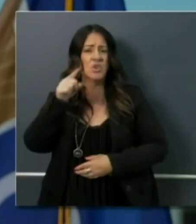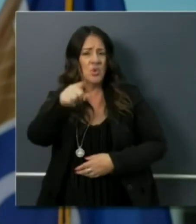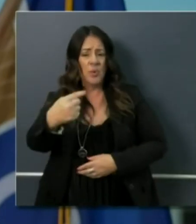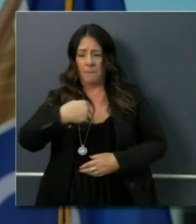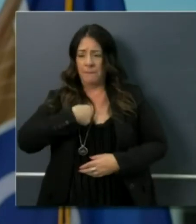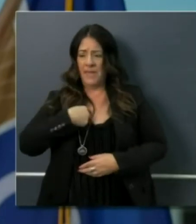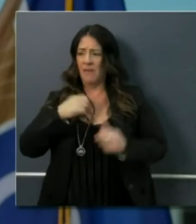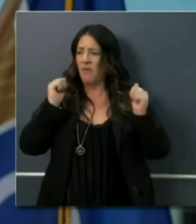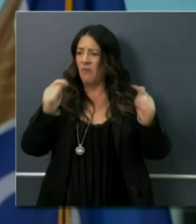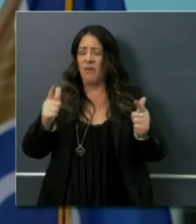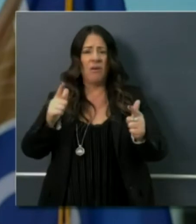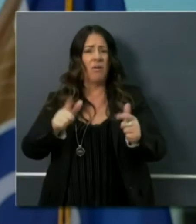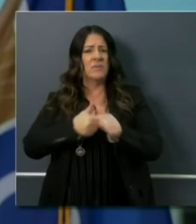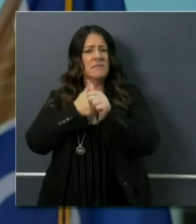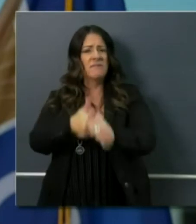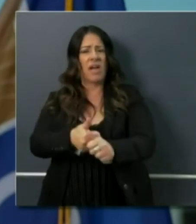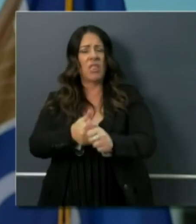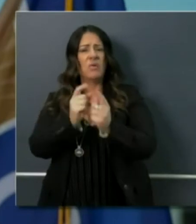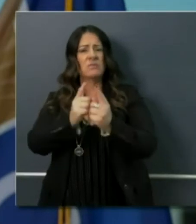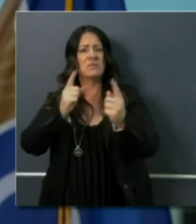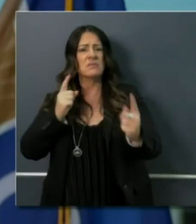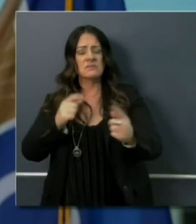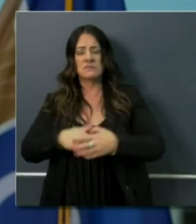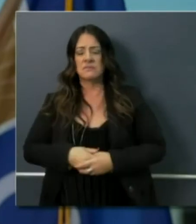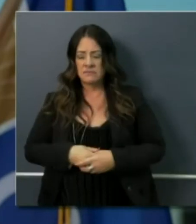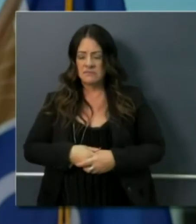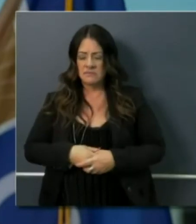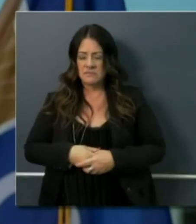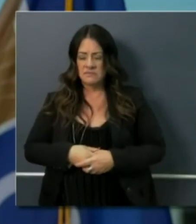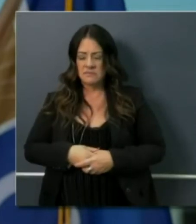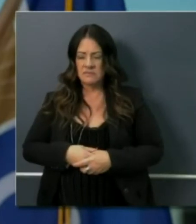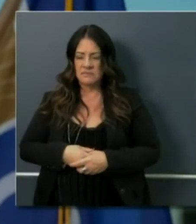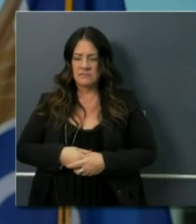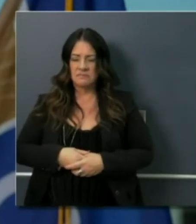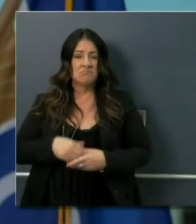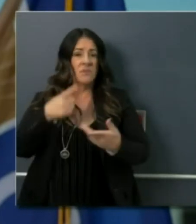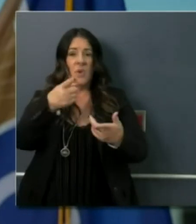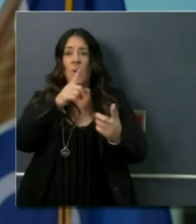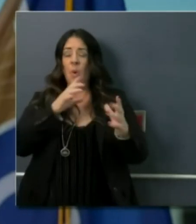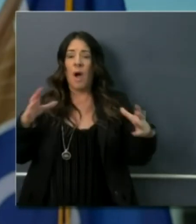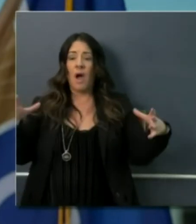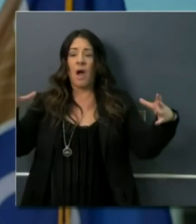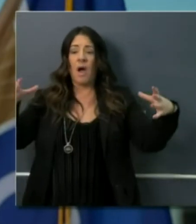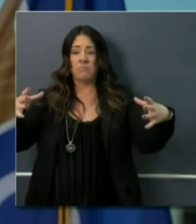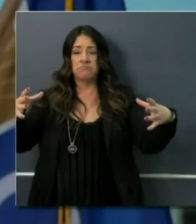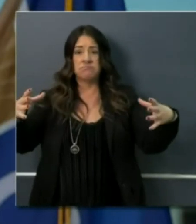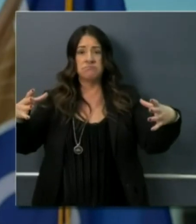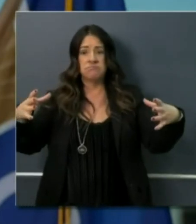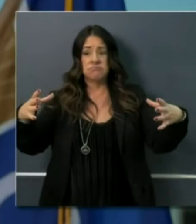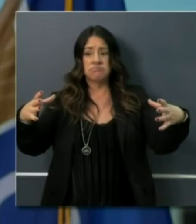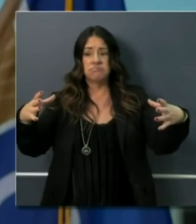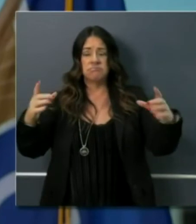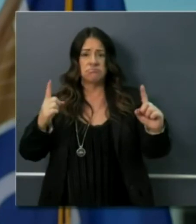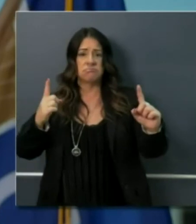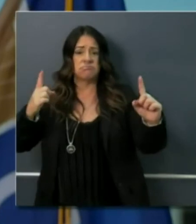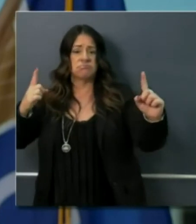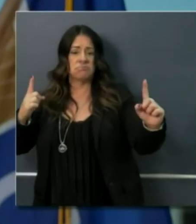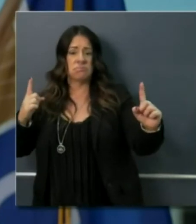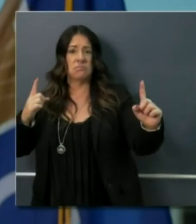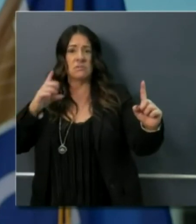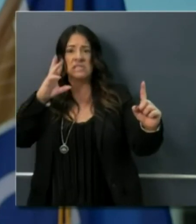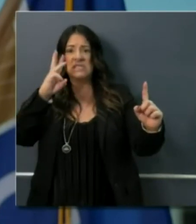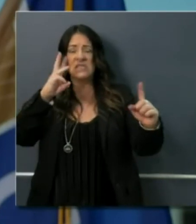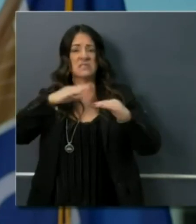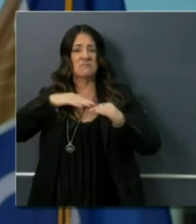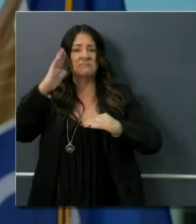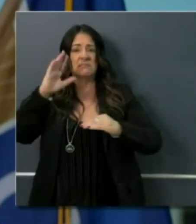day, as you pray, move your feet at least 6 feet apart from someone else. I think it was